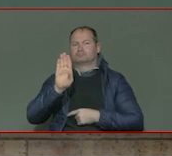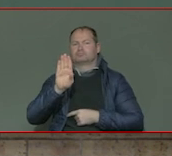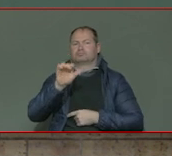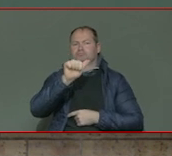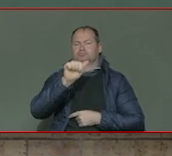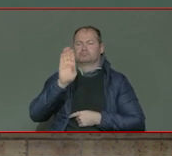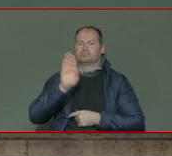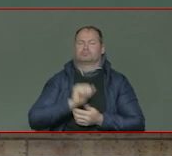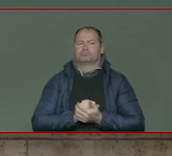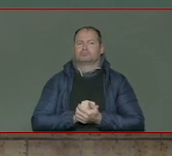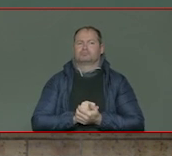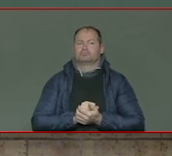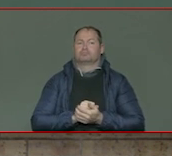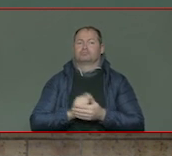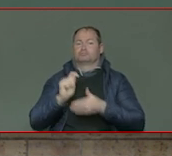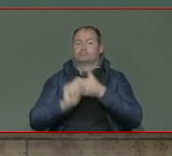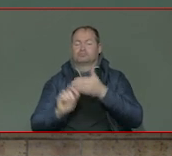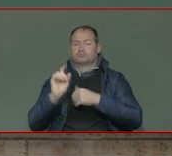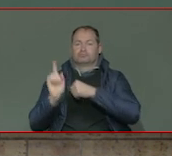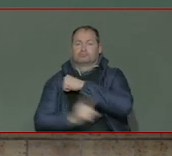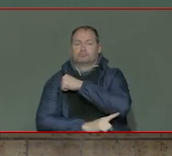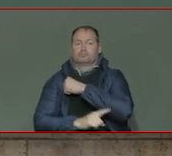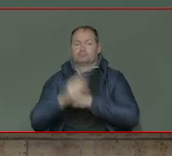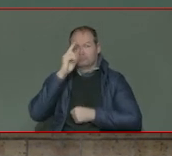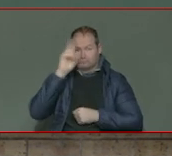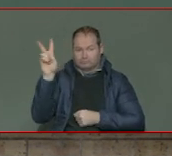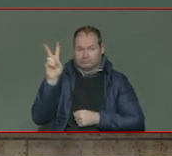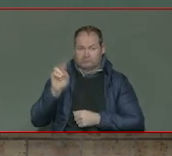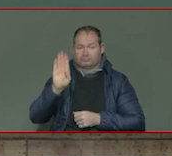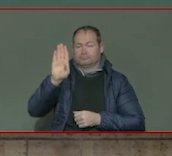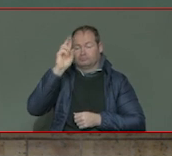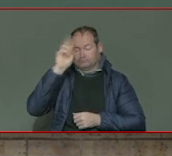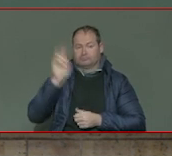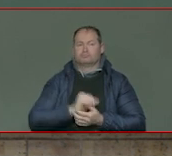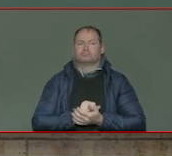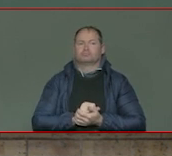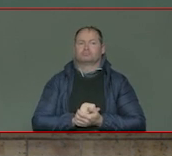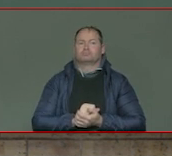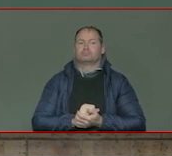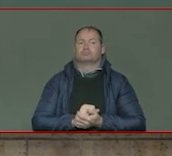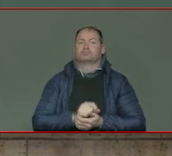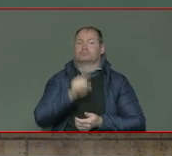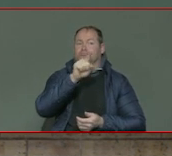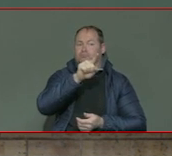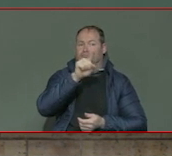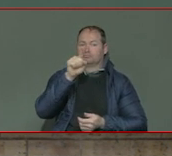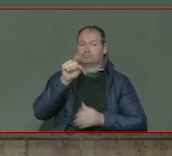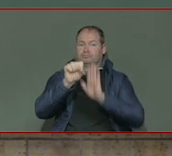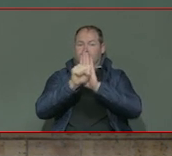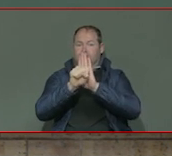And the last term squared is b squared, correct? And this sign is always the same